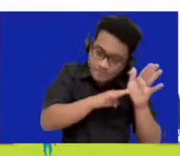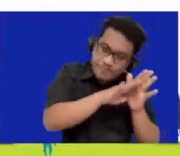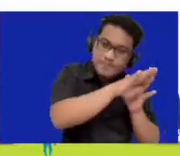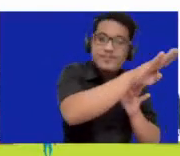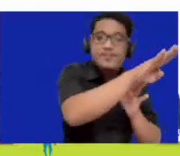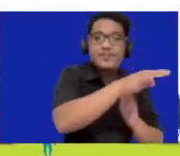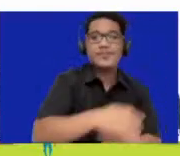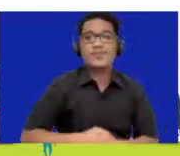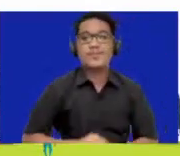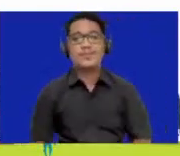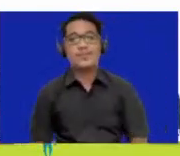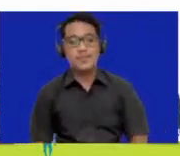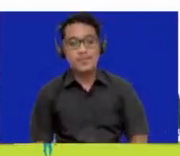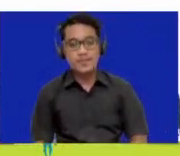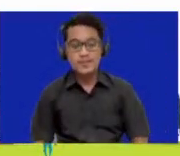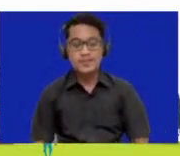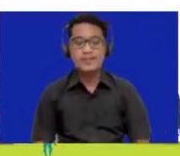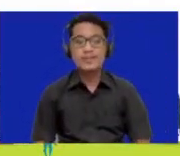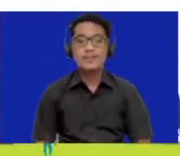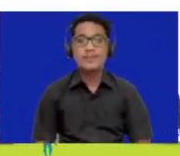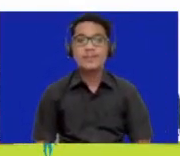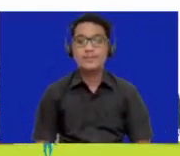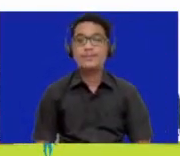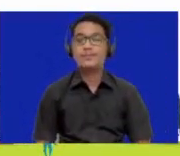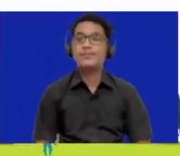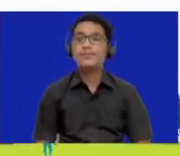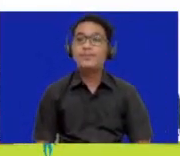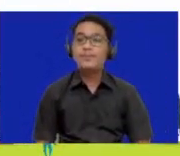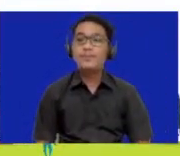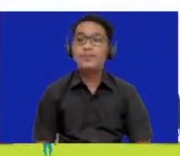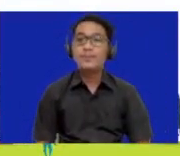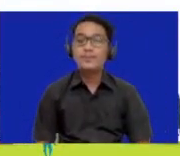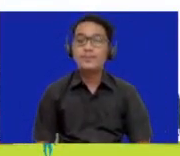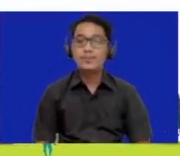WP efforts on disaster risk reduction and management